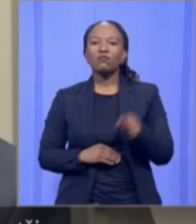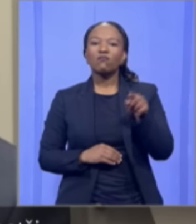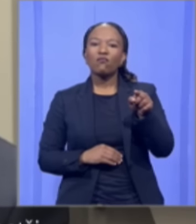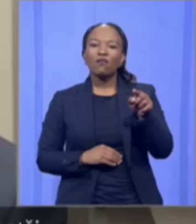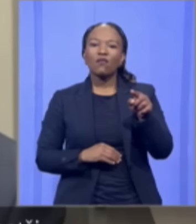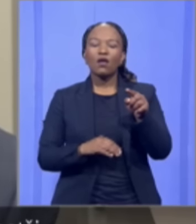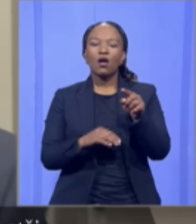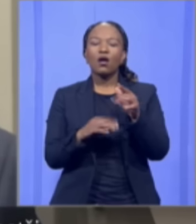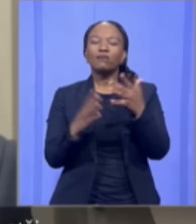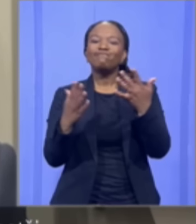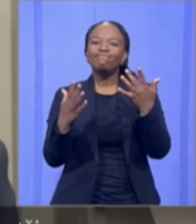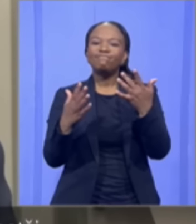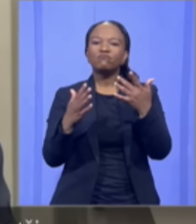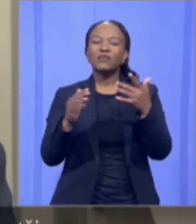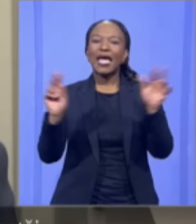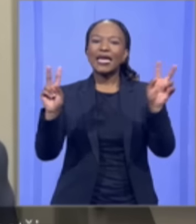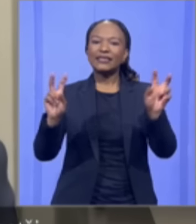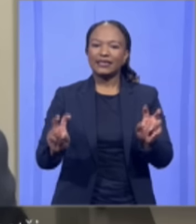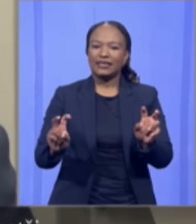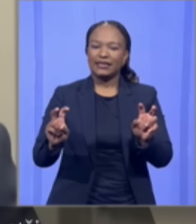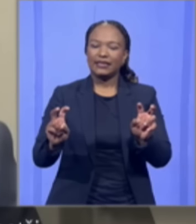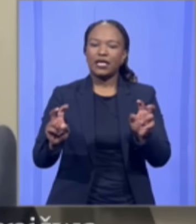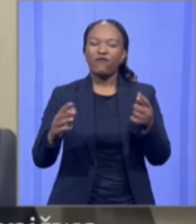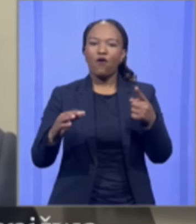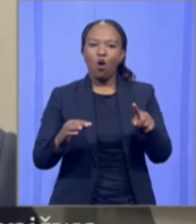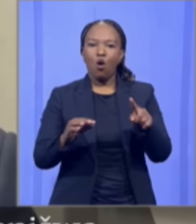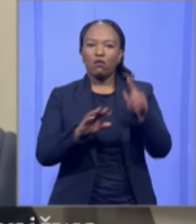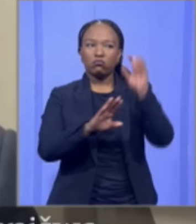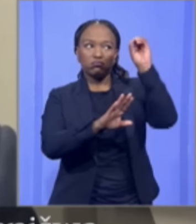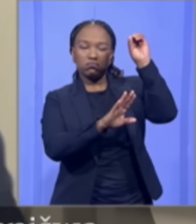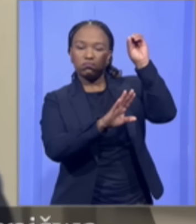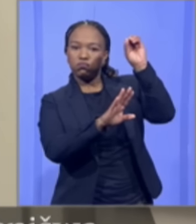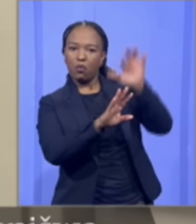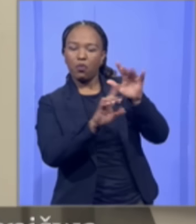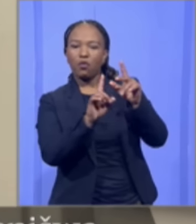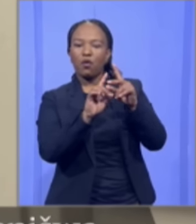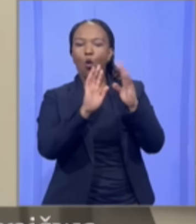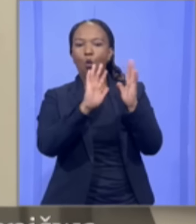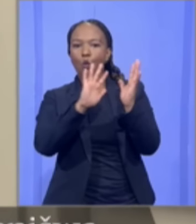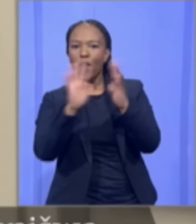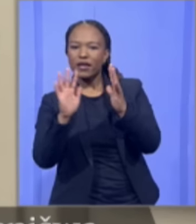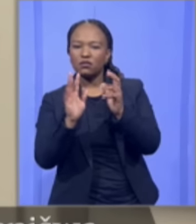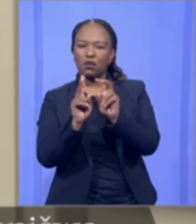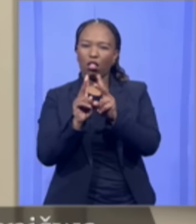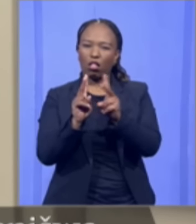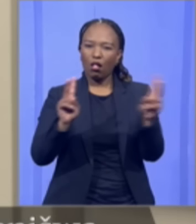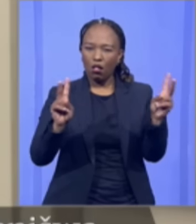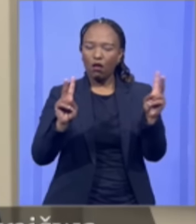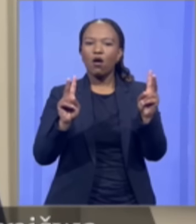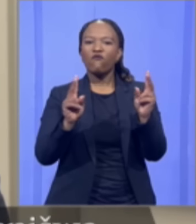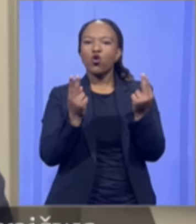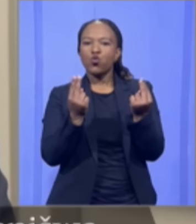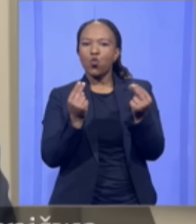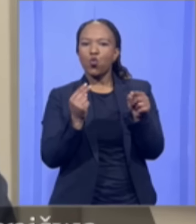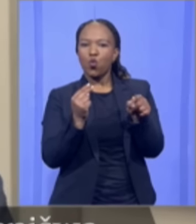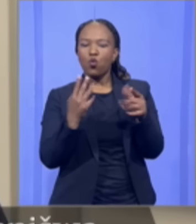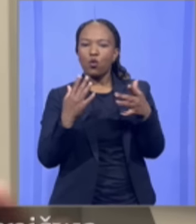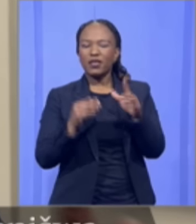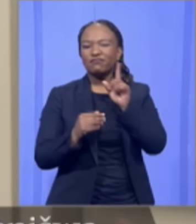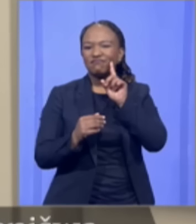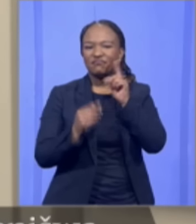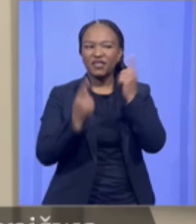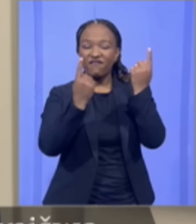generation capacity. If you look at the bid windows, we are very measured, but we need to talk to the financial sector, the developers.